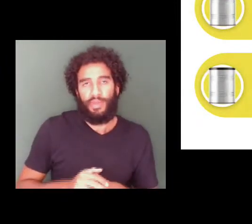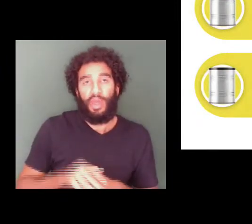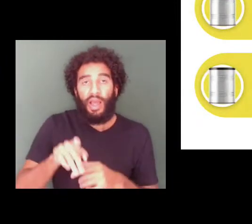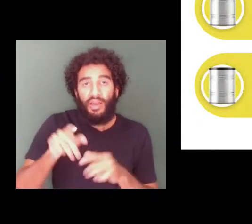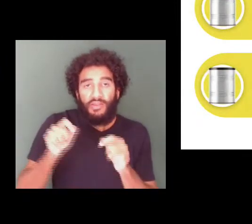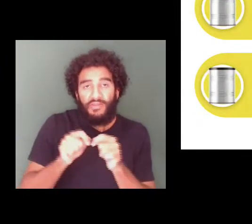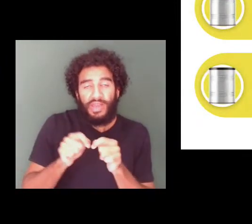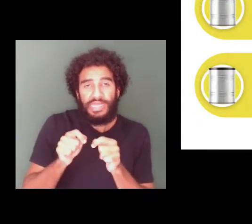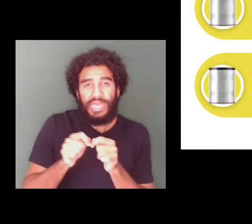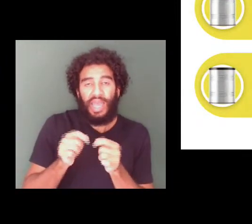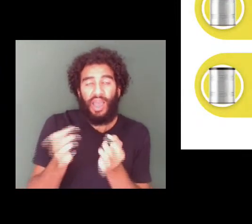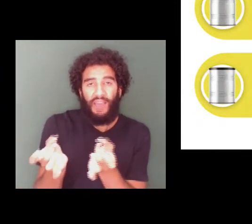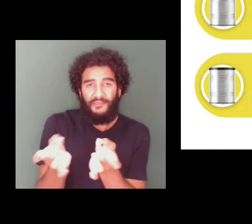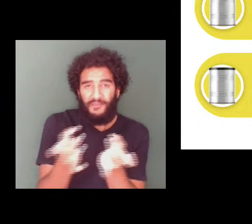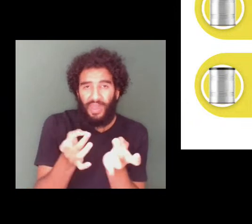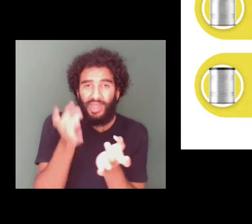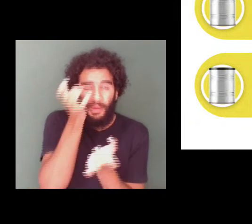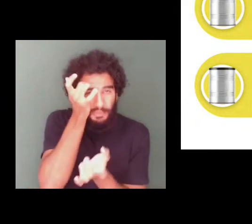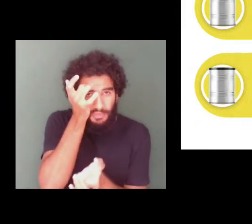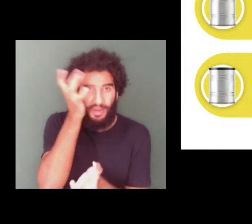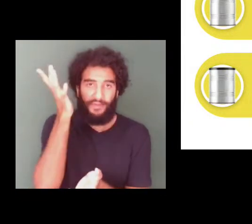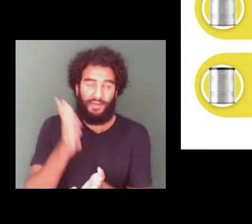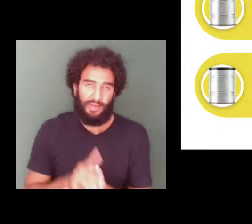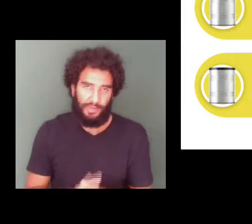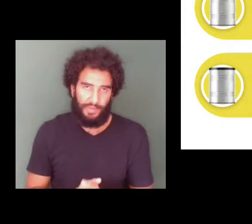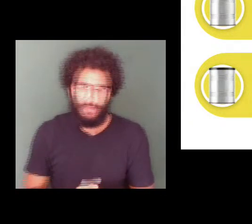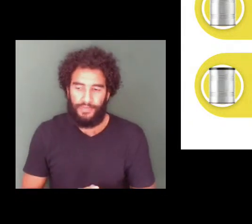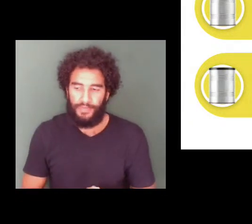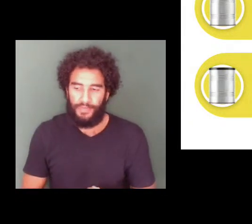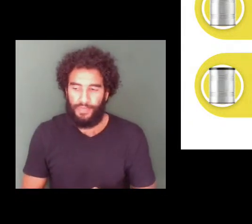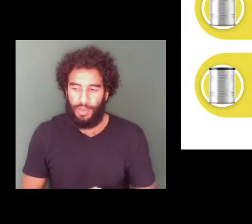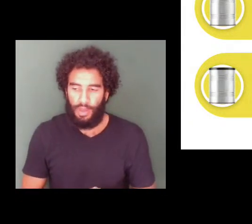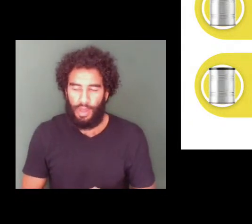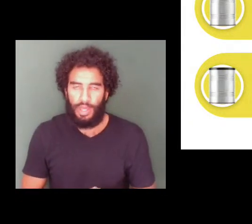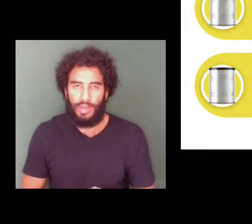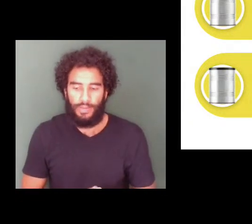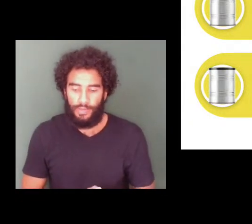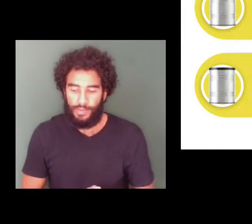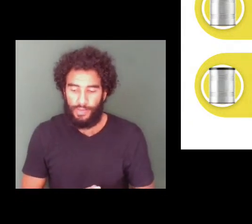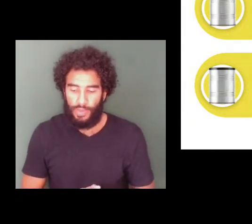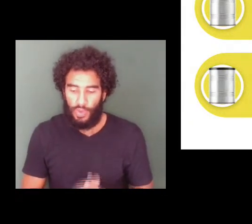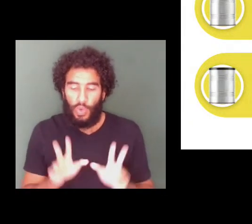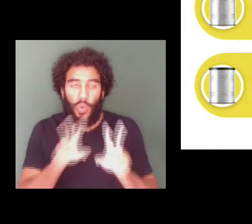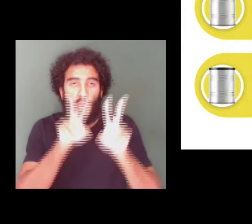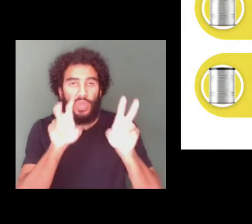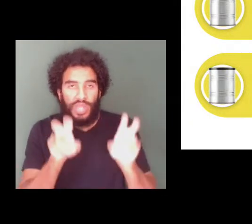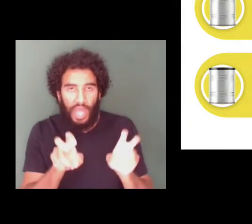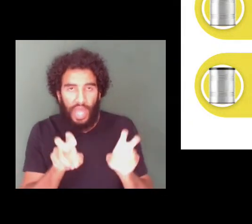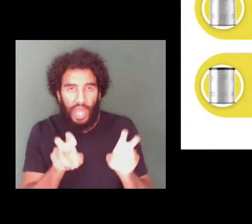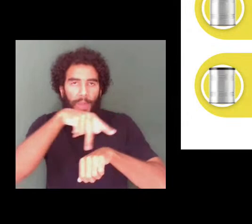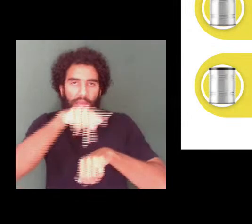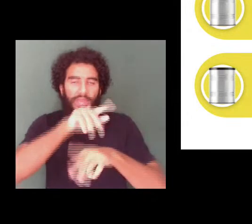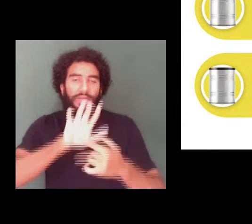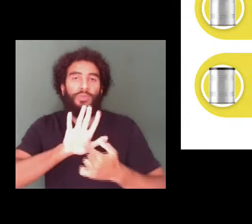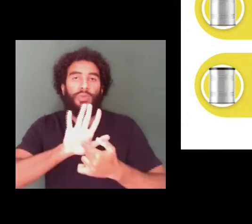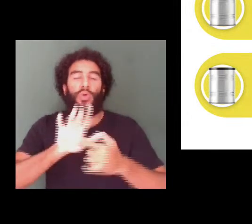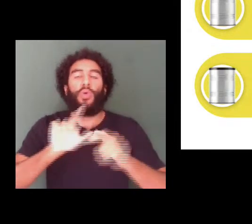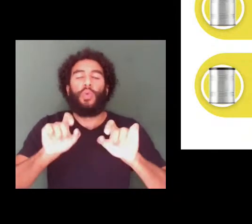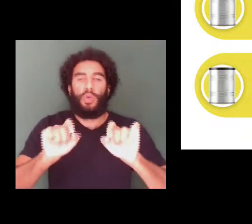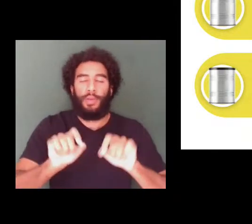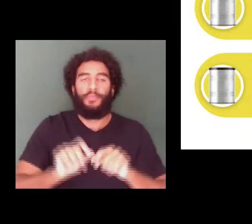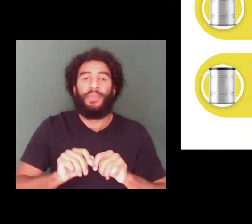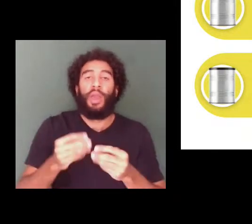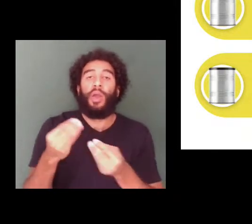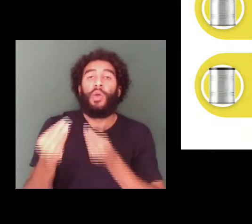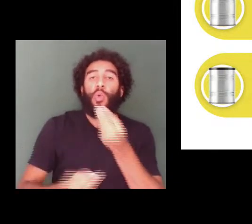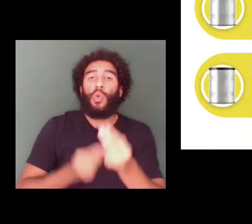One of the themes that we saw consistently throughout all of the countries was the way that the companies are using misleading claims